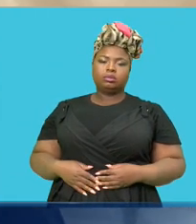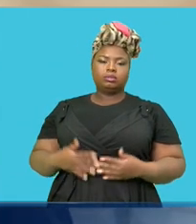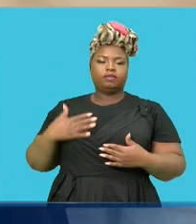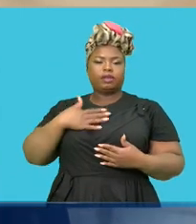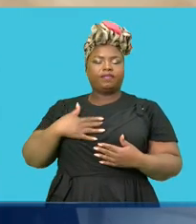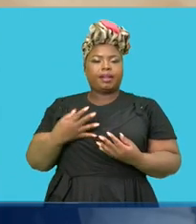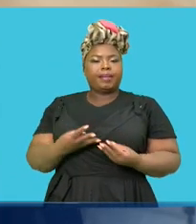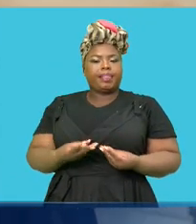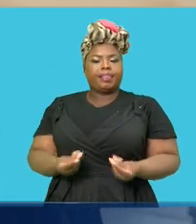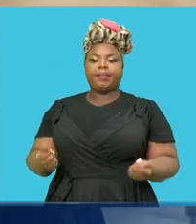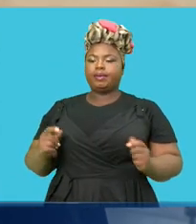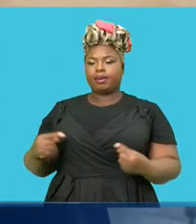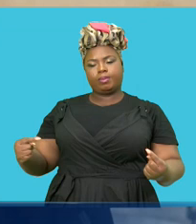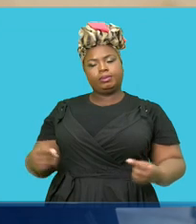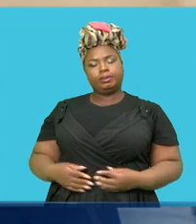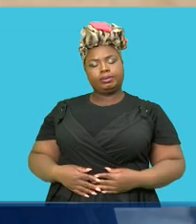what you are going through.